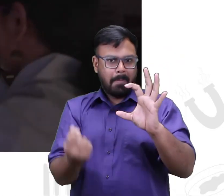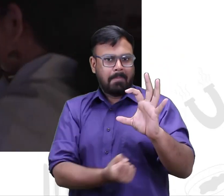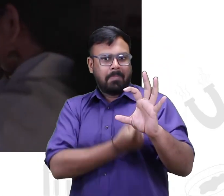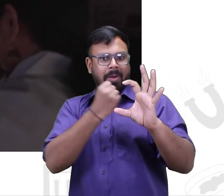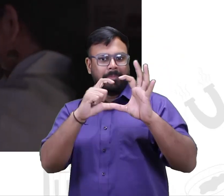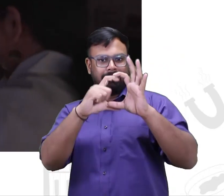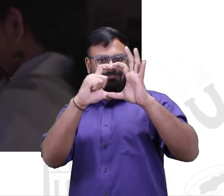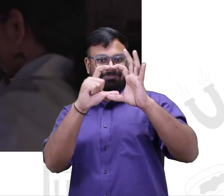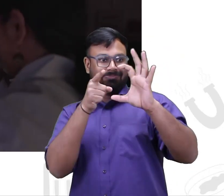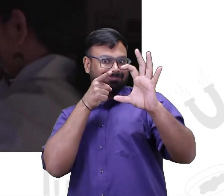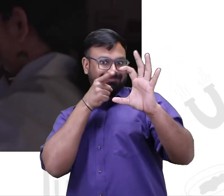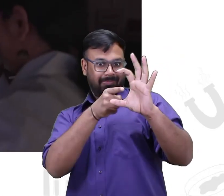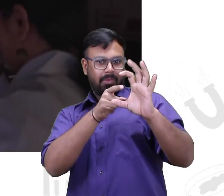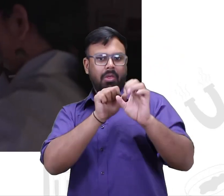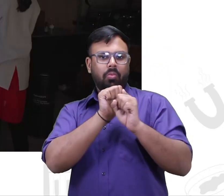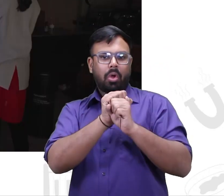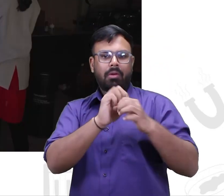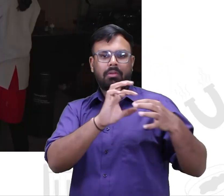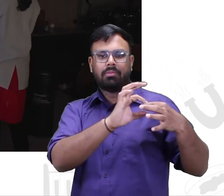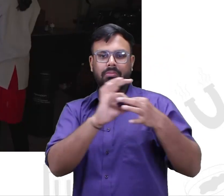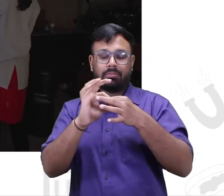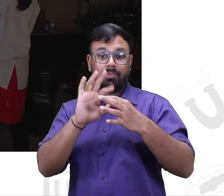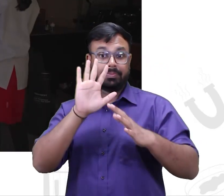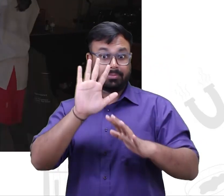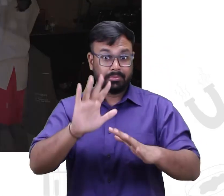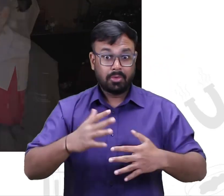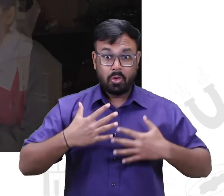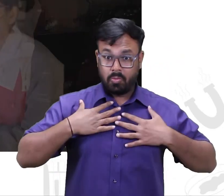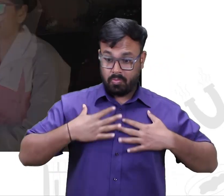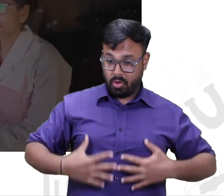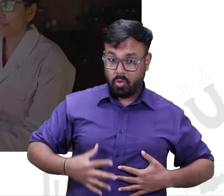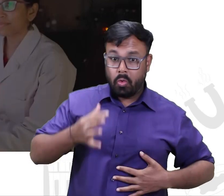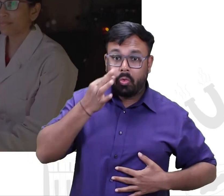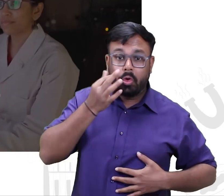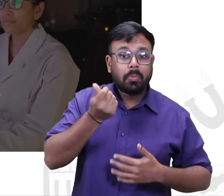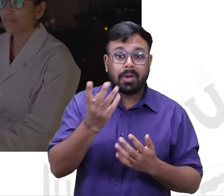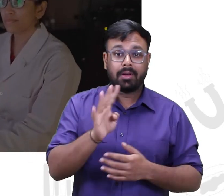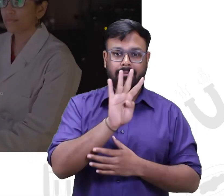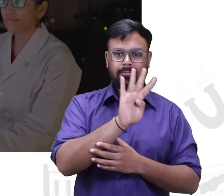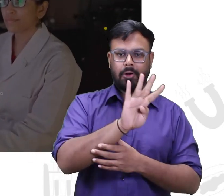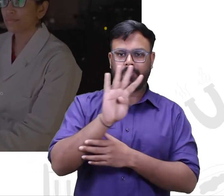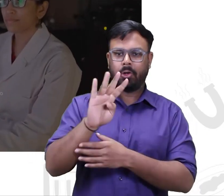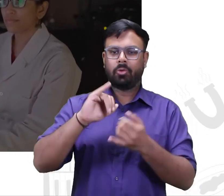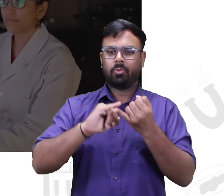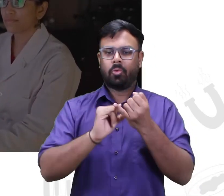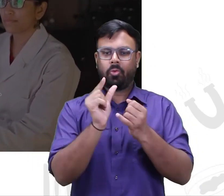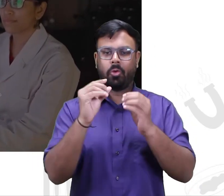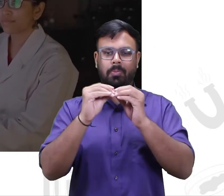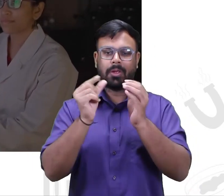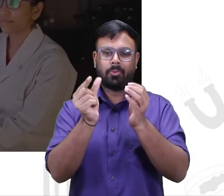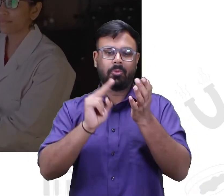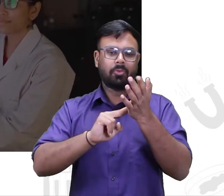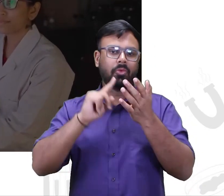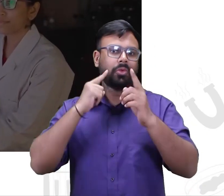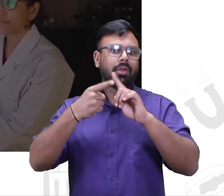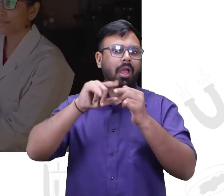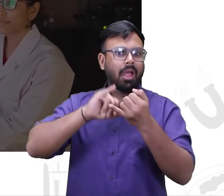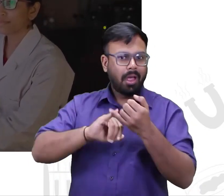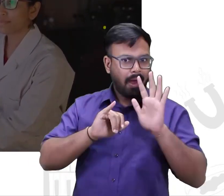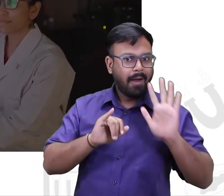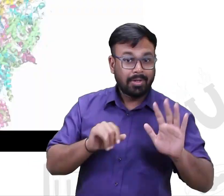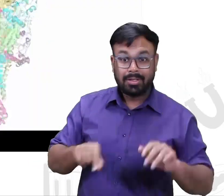generation. Respiratory complex 1 is the largest of respiratory complex. It is an ancient protein made up of